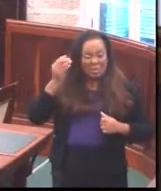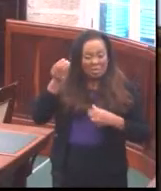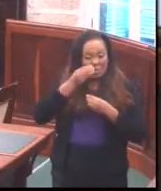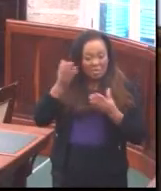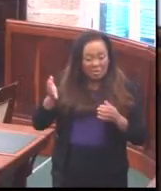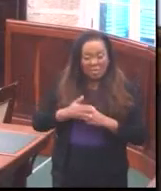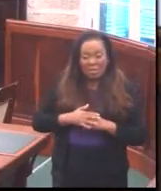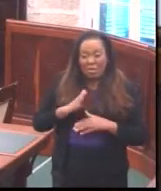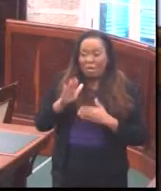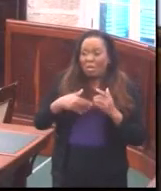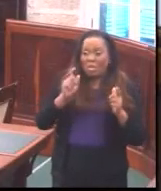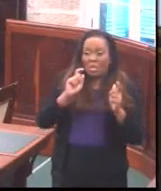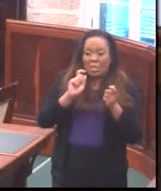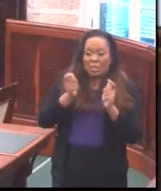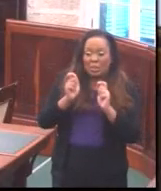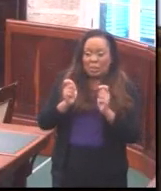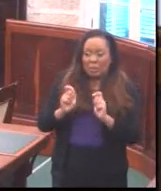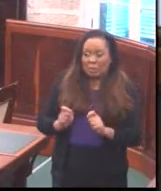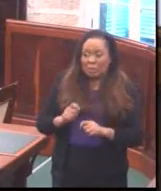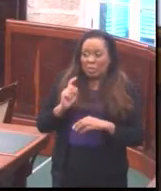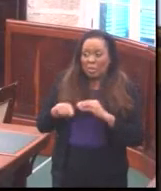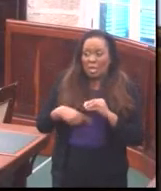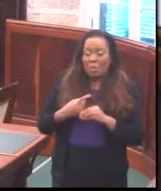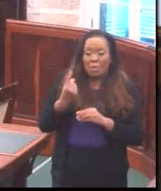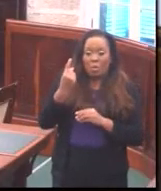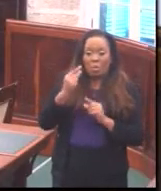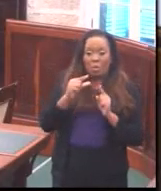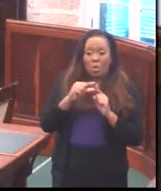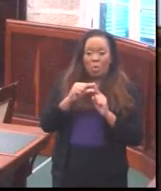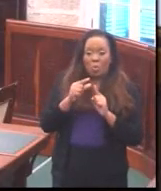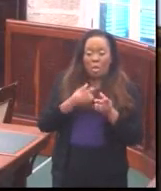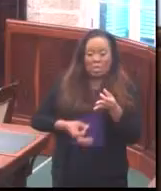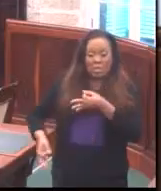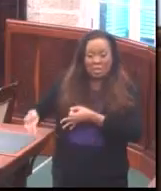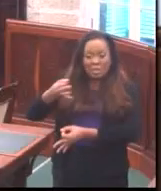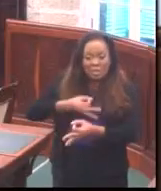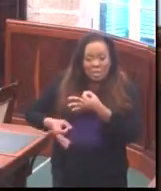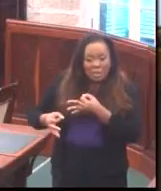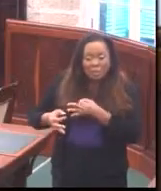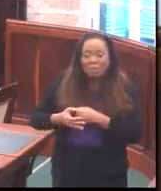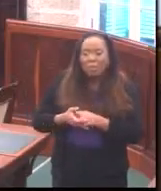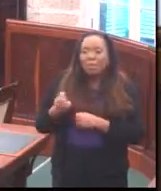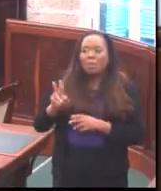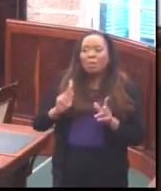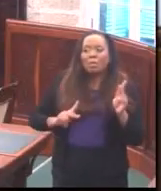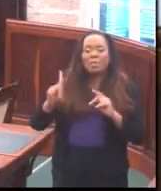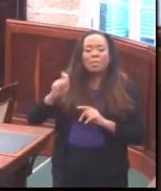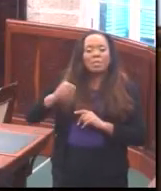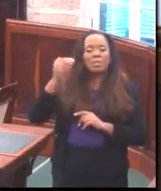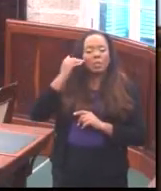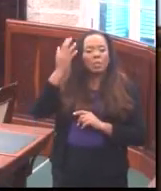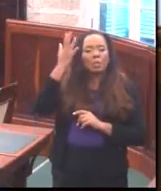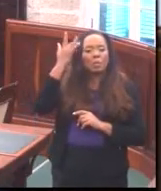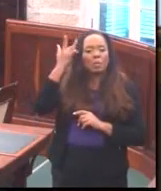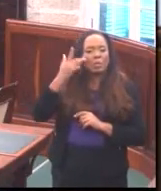merely concern themselves with one word being substituted for another, or is the public entitled to hear why?